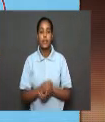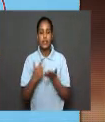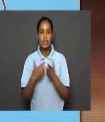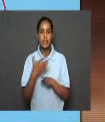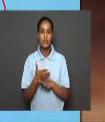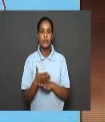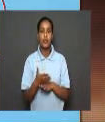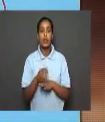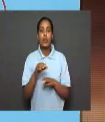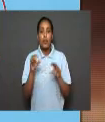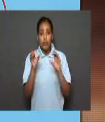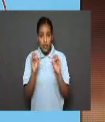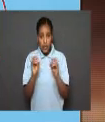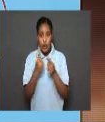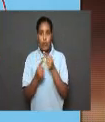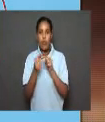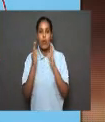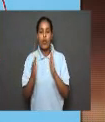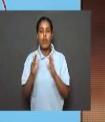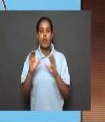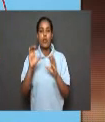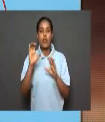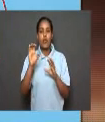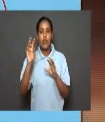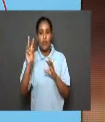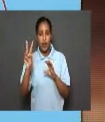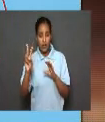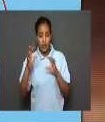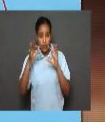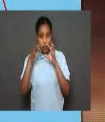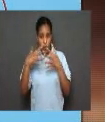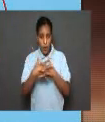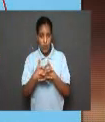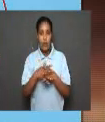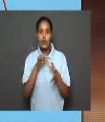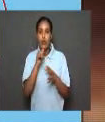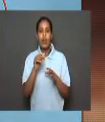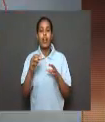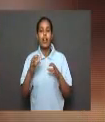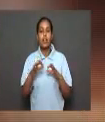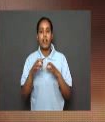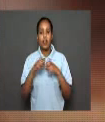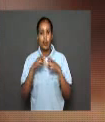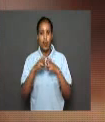Thus, nonpolar covalent compounds are non-electrolytes.